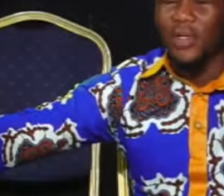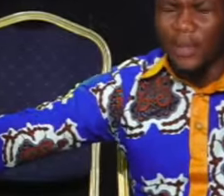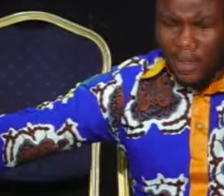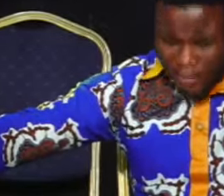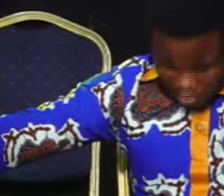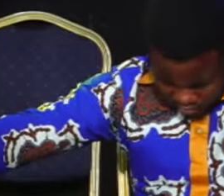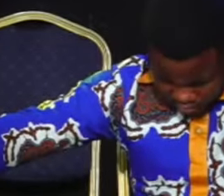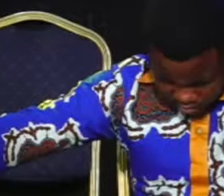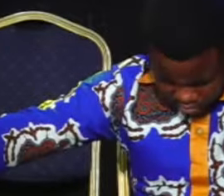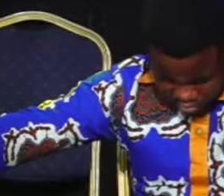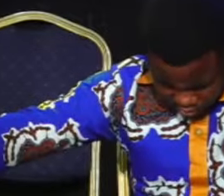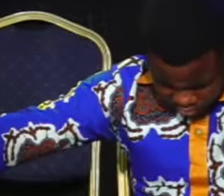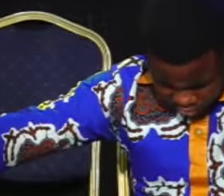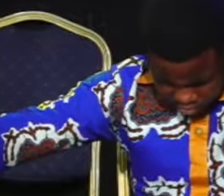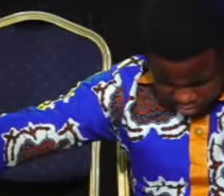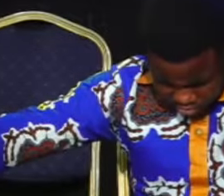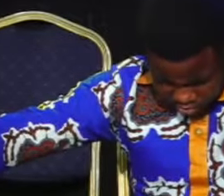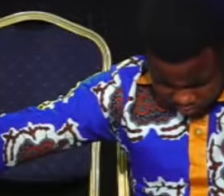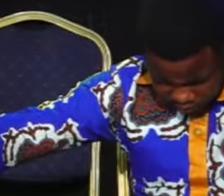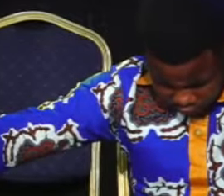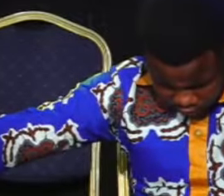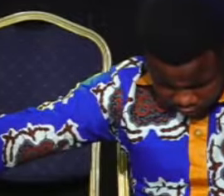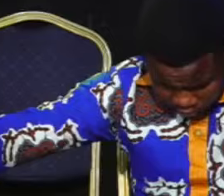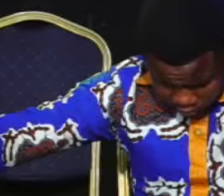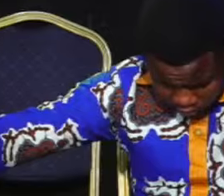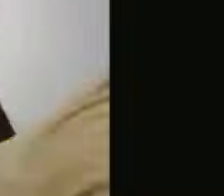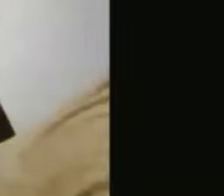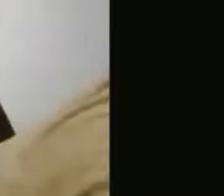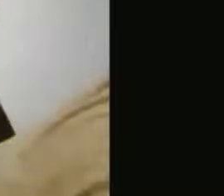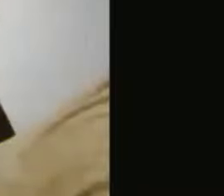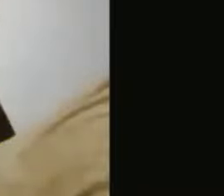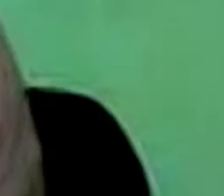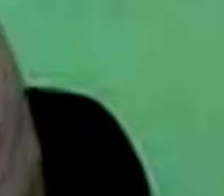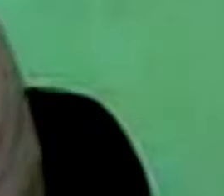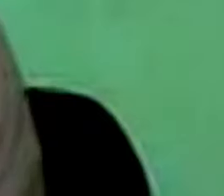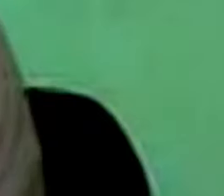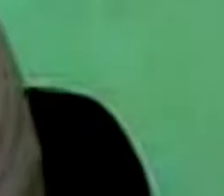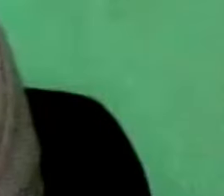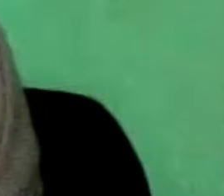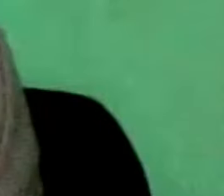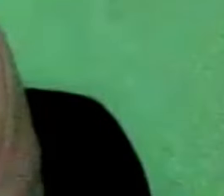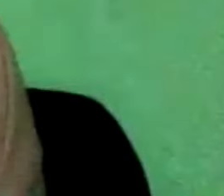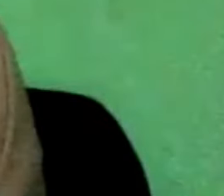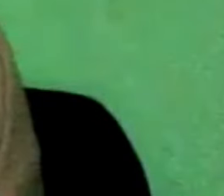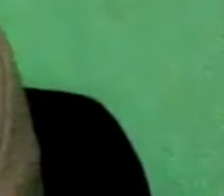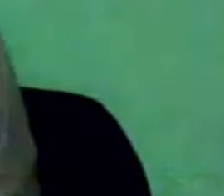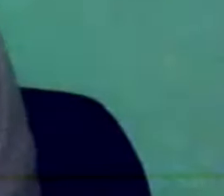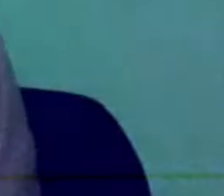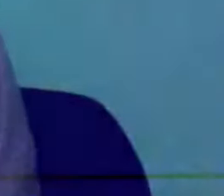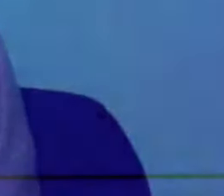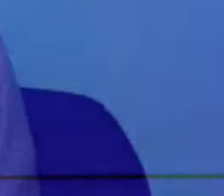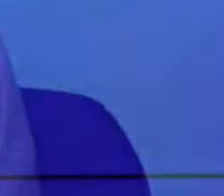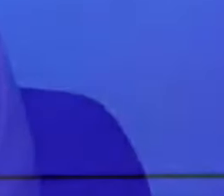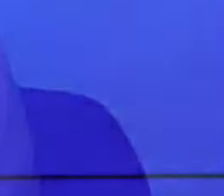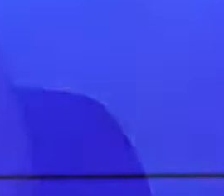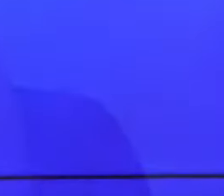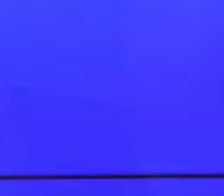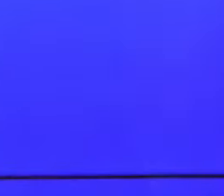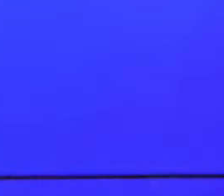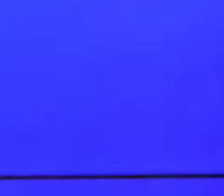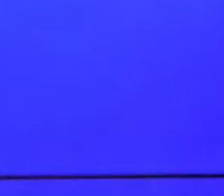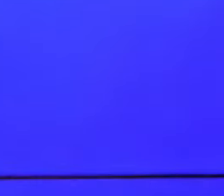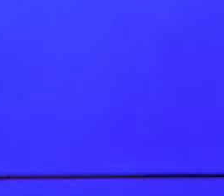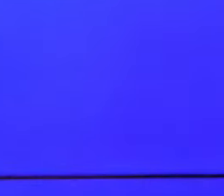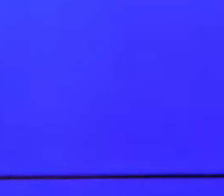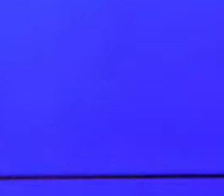your own way, have your own way. Take charge of this meeting tonight in the name of Jesus. Thank you, Lord. Thank you, Lord. Thank